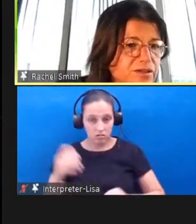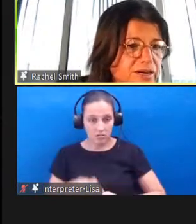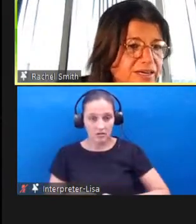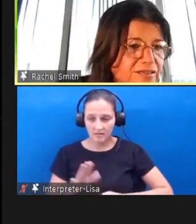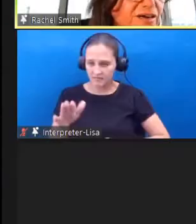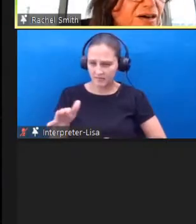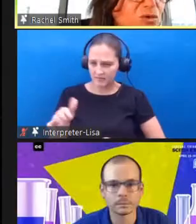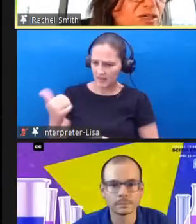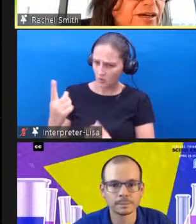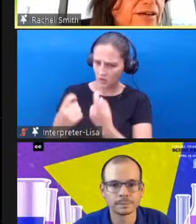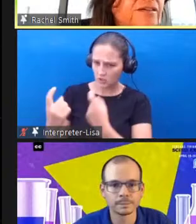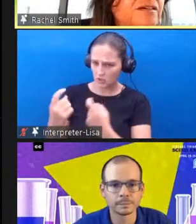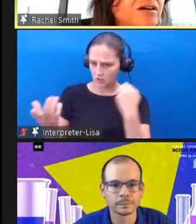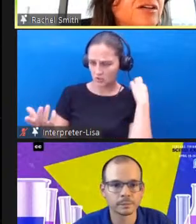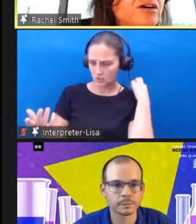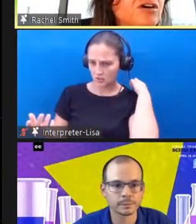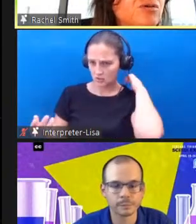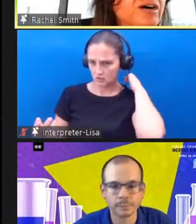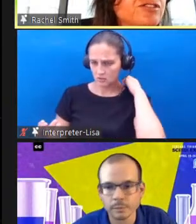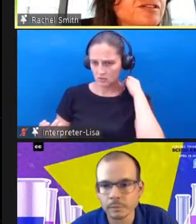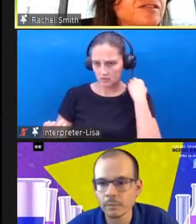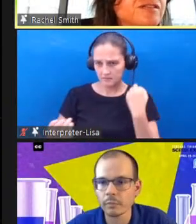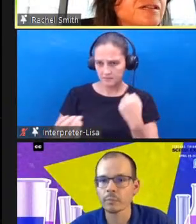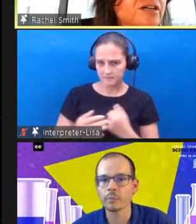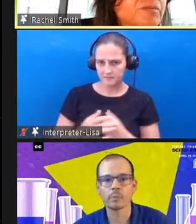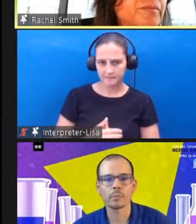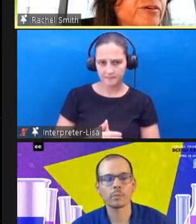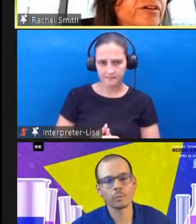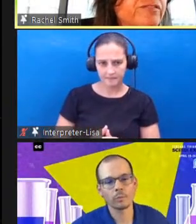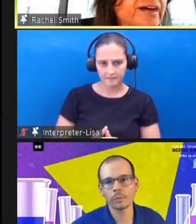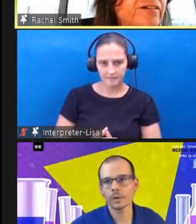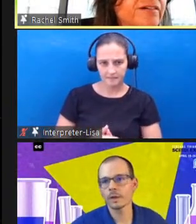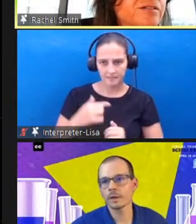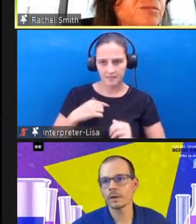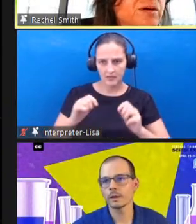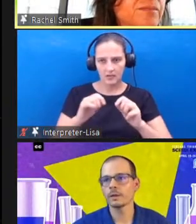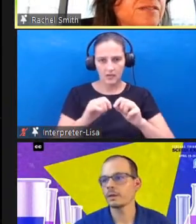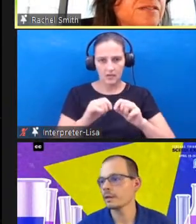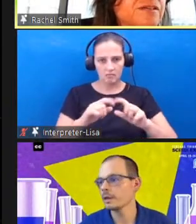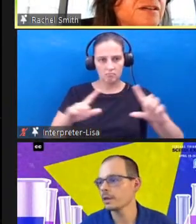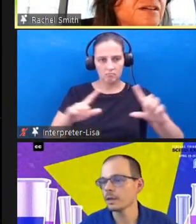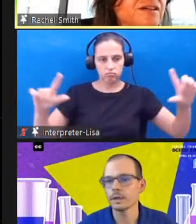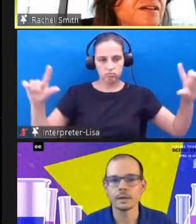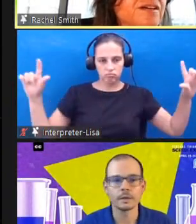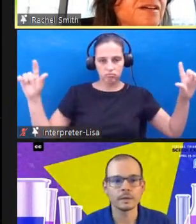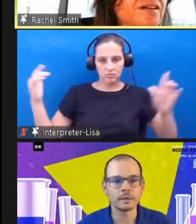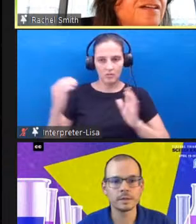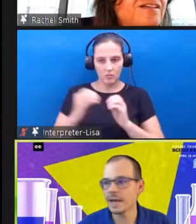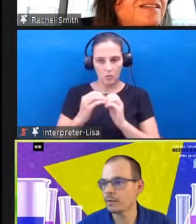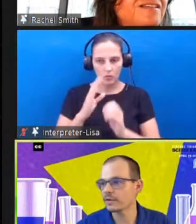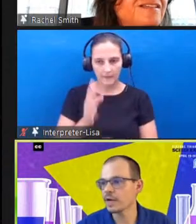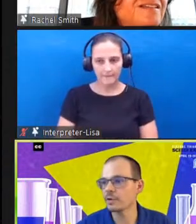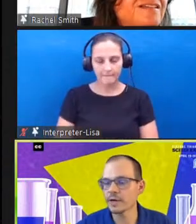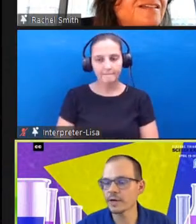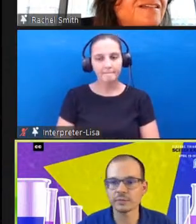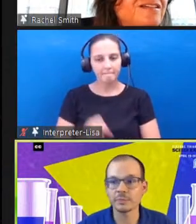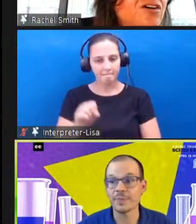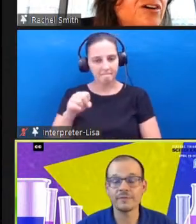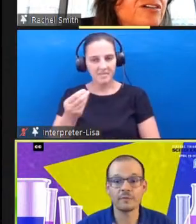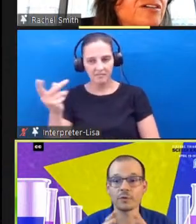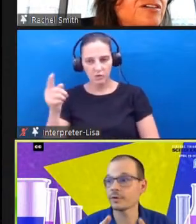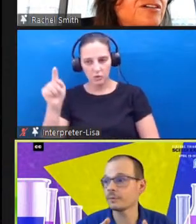questions, by the way? I'll go out to the cosmic microwave background as promised. Yeah, we have a couple of